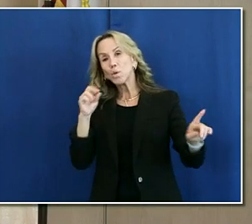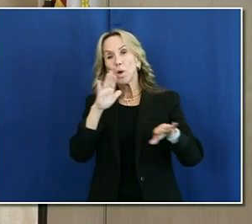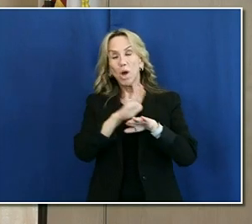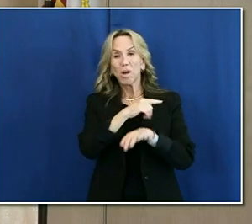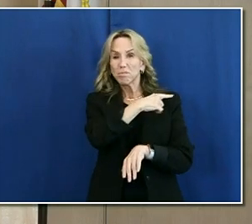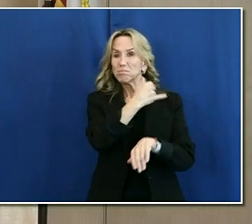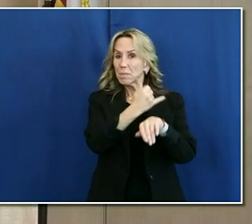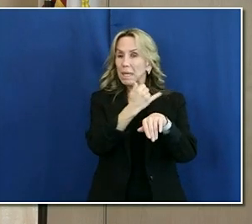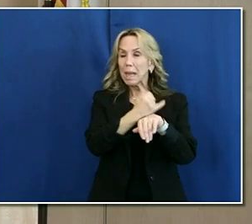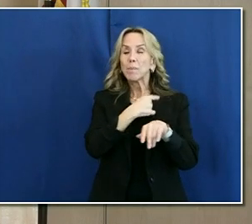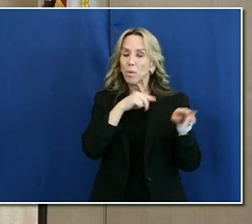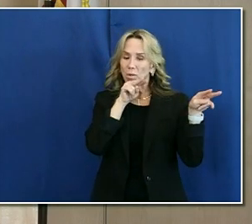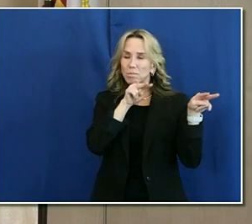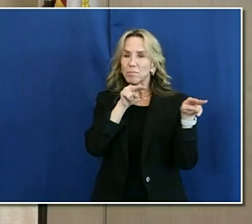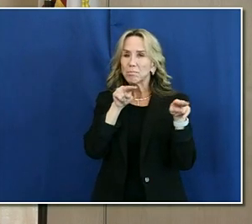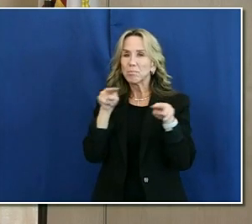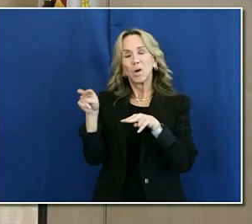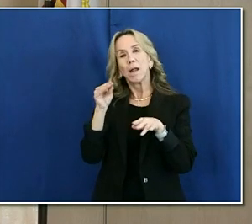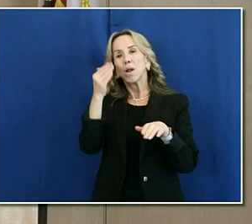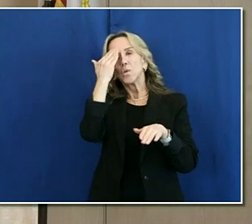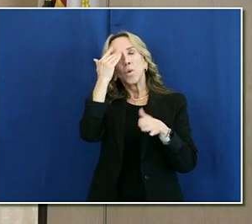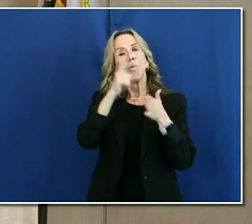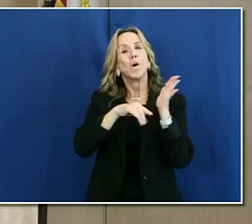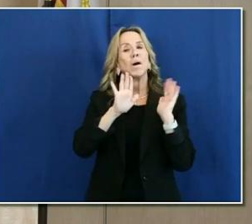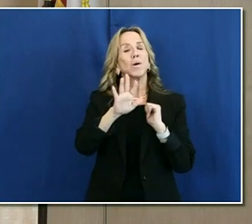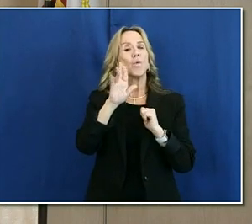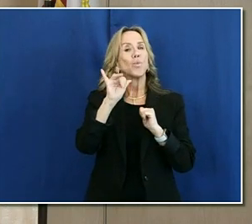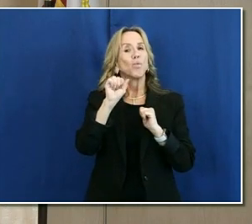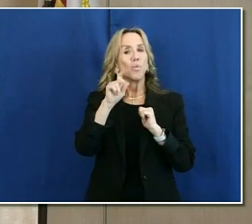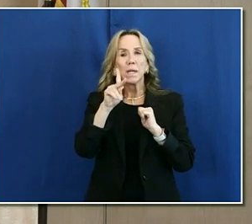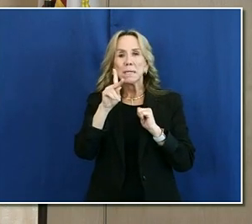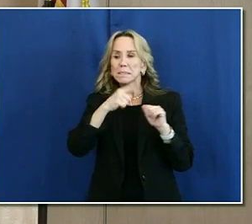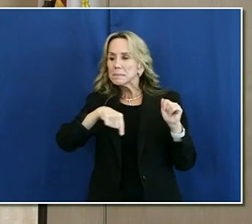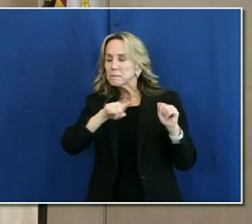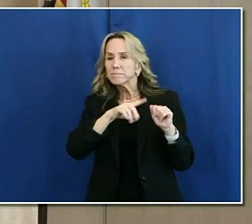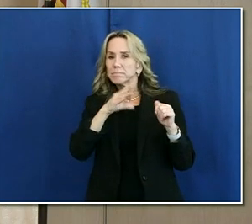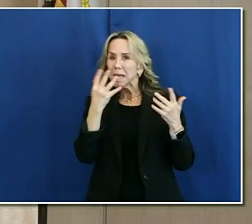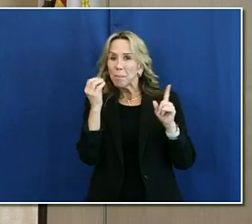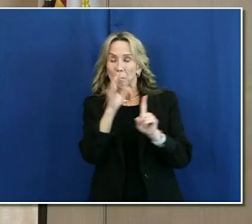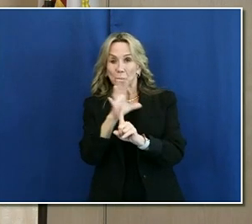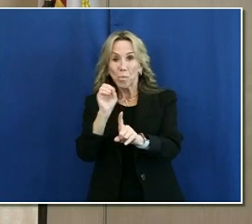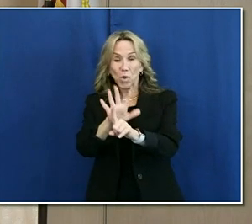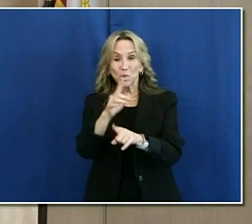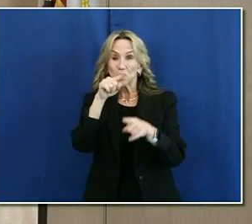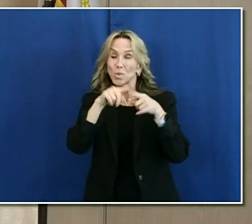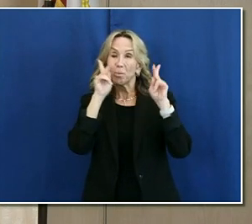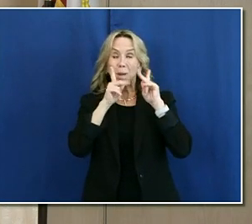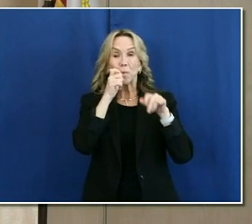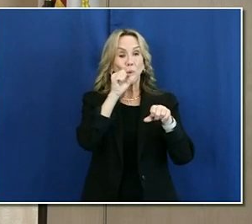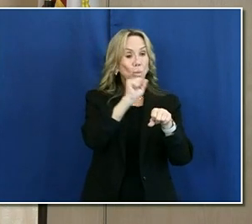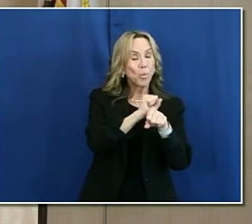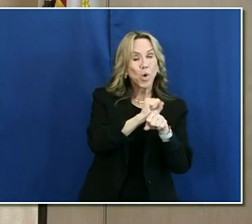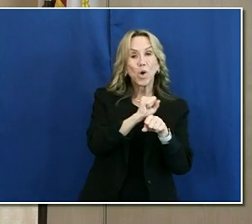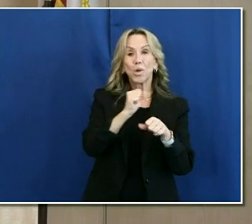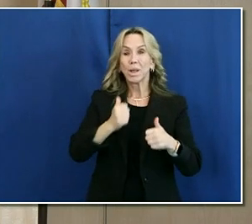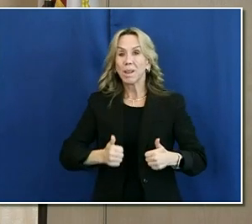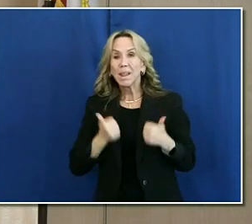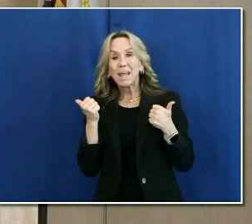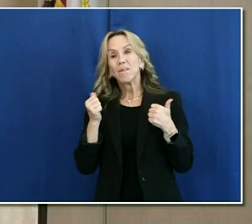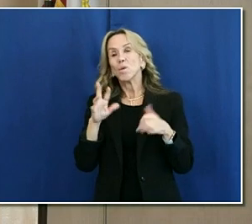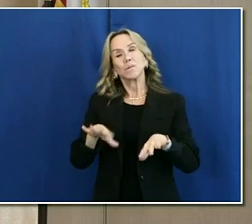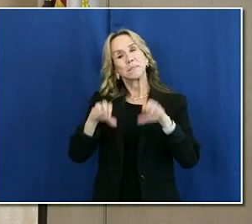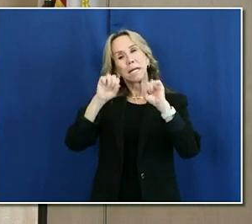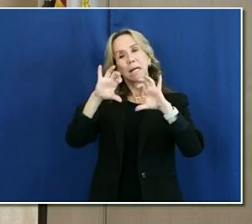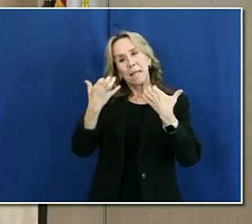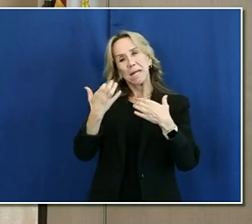also looking at the risk and the exposure to members of our campus community who are living or working or taking classes on campus. So there